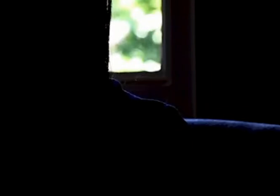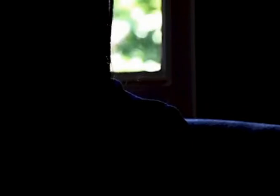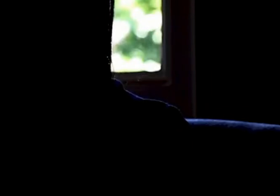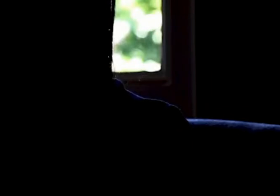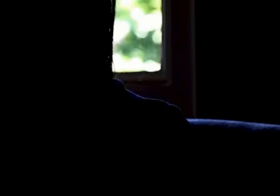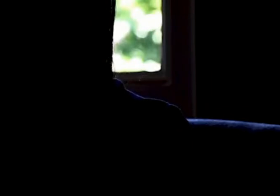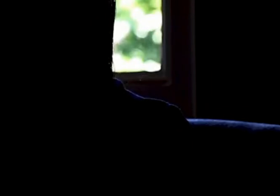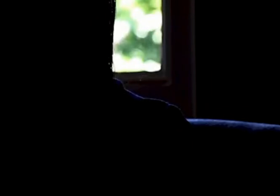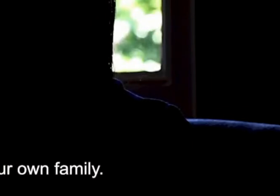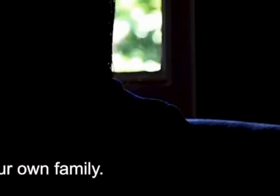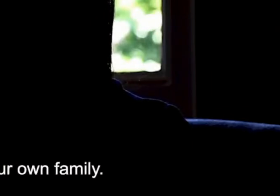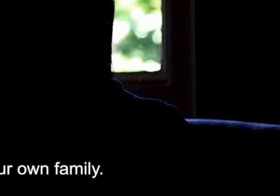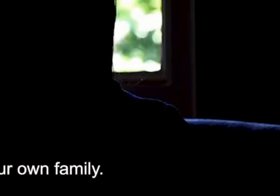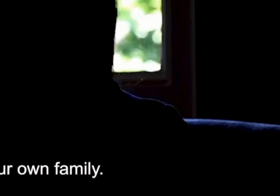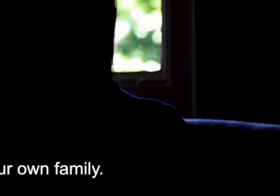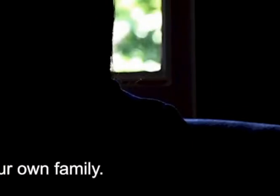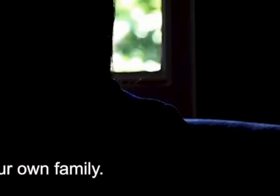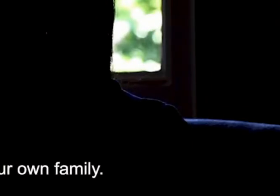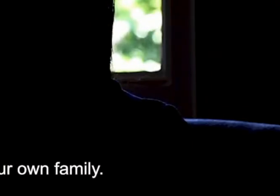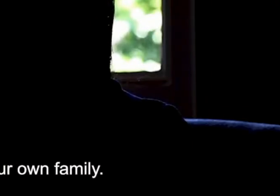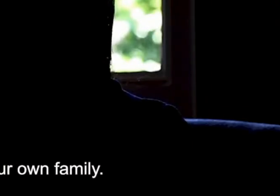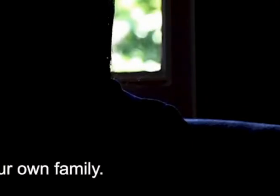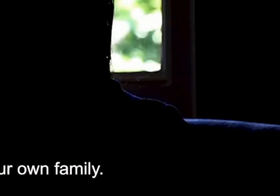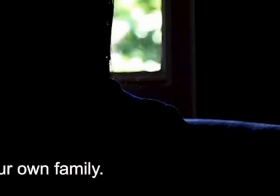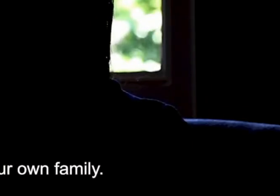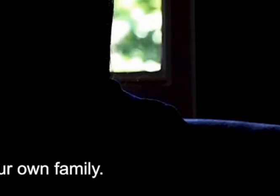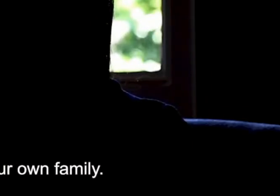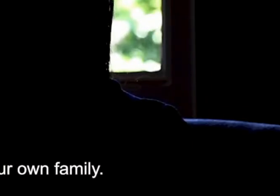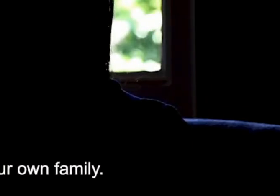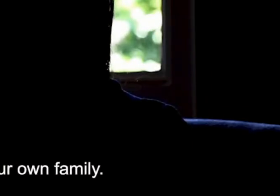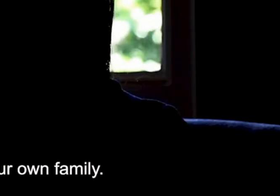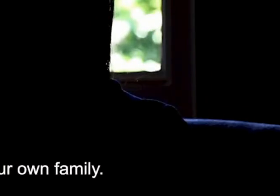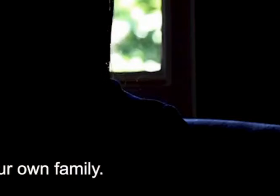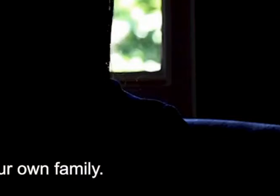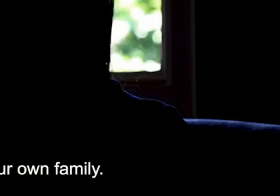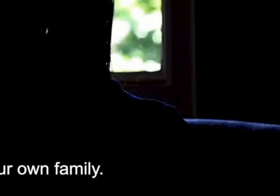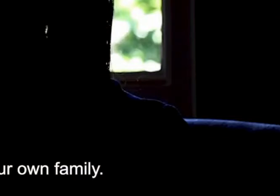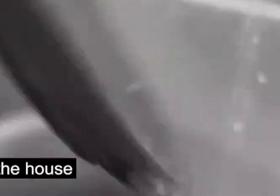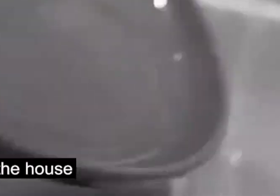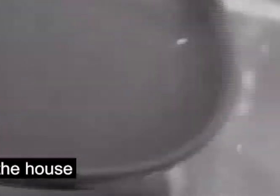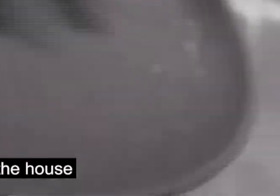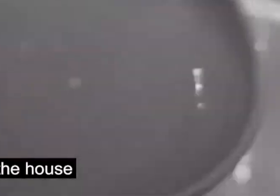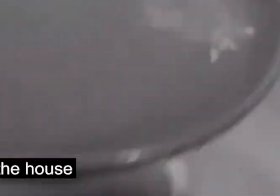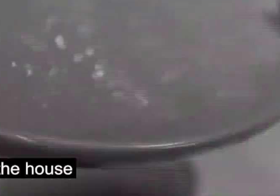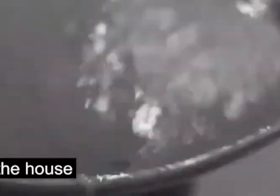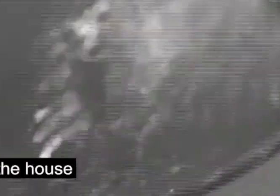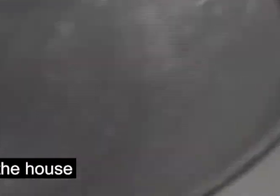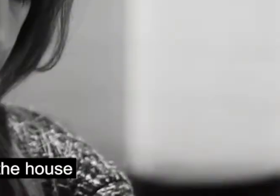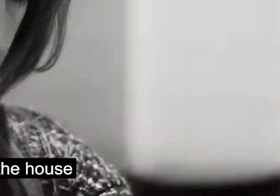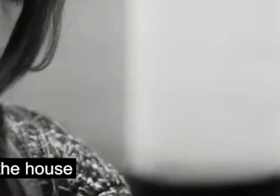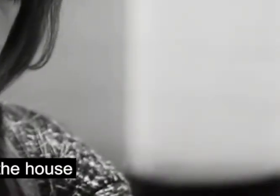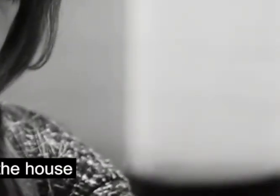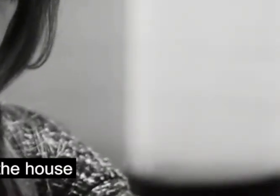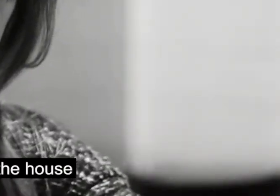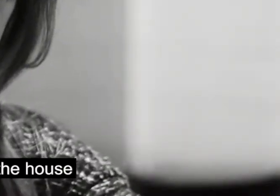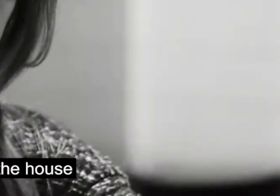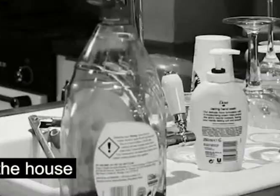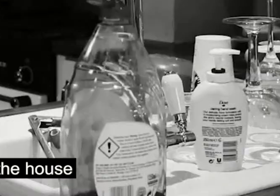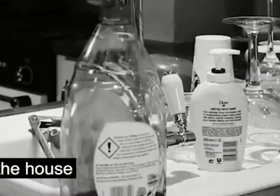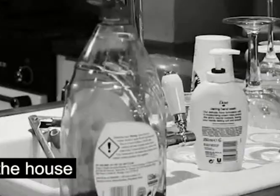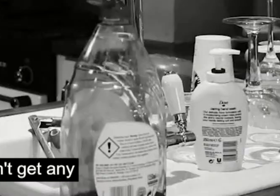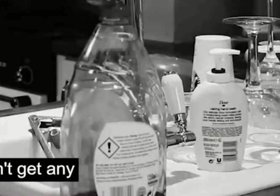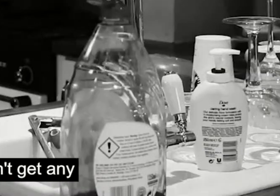trust. It's hard when you can't trust your own family. Our uncle made us work in the